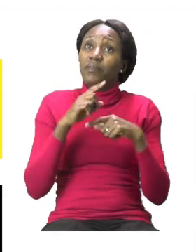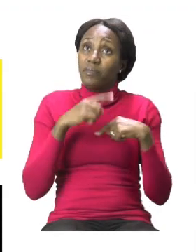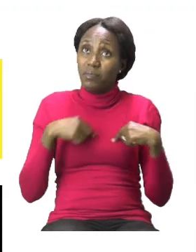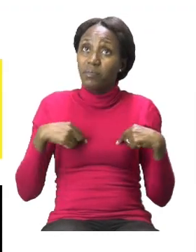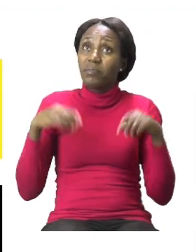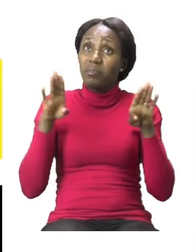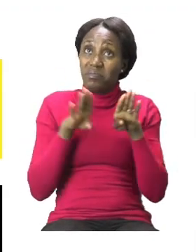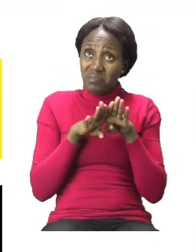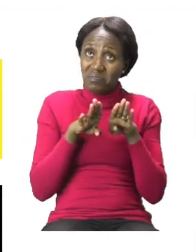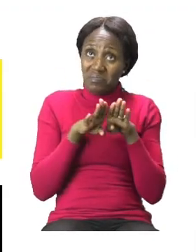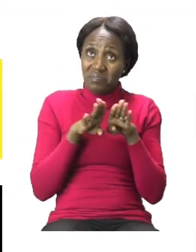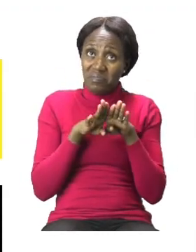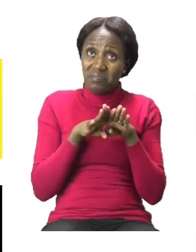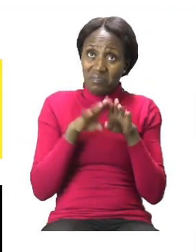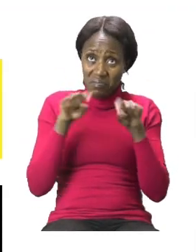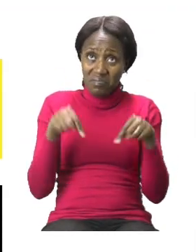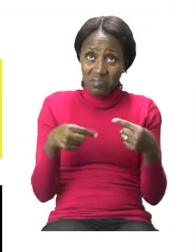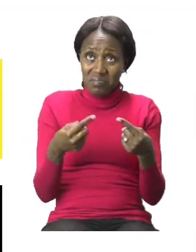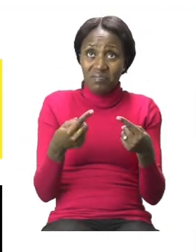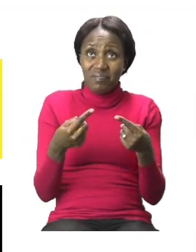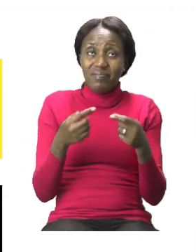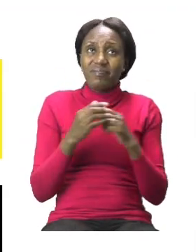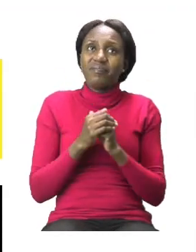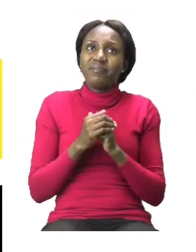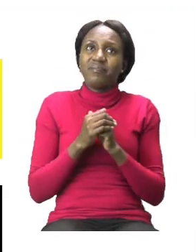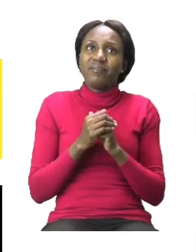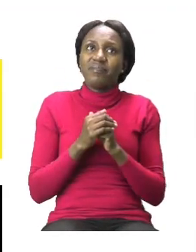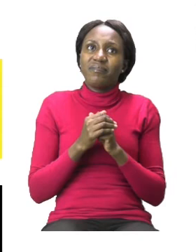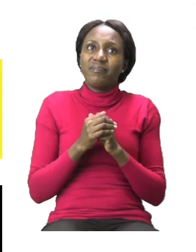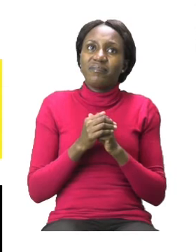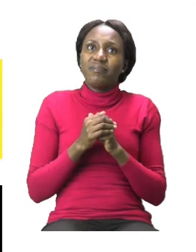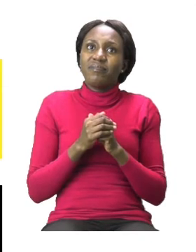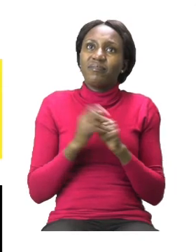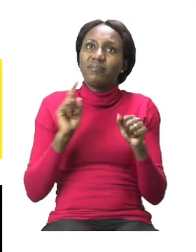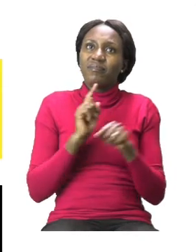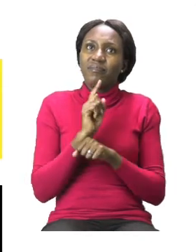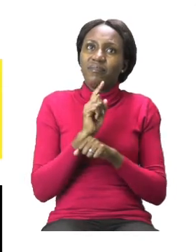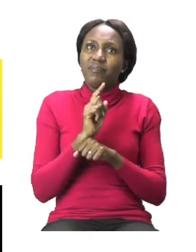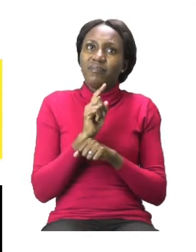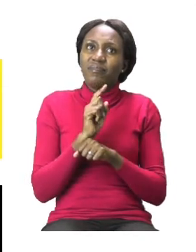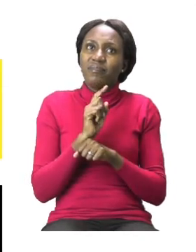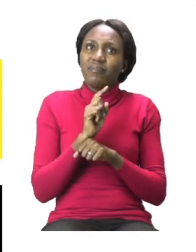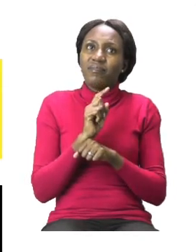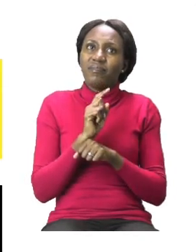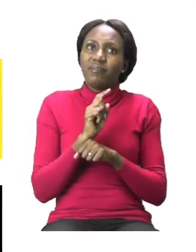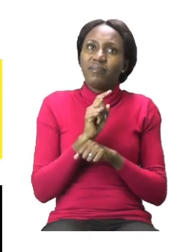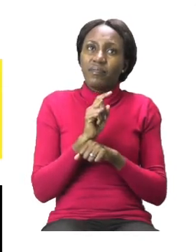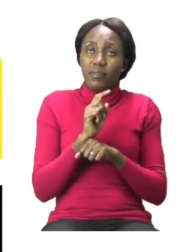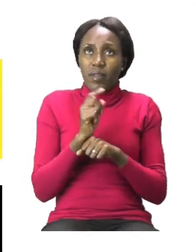things before we start playing it. The first thing that we need to do is cut the cards